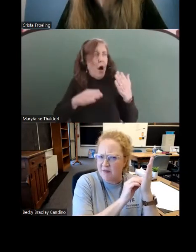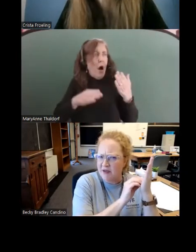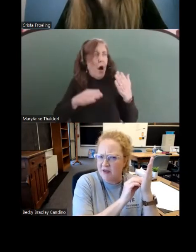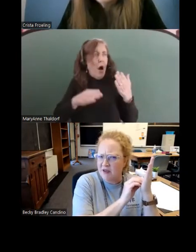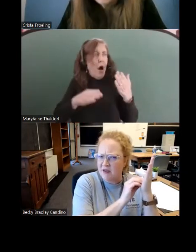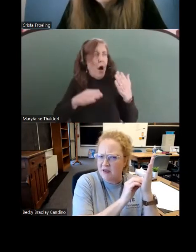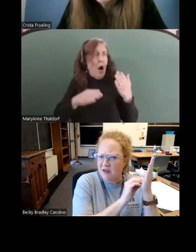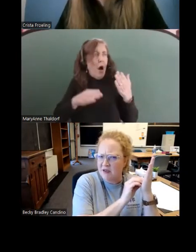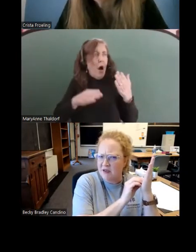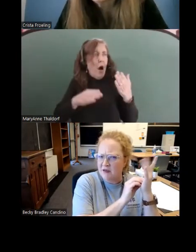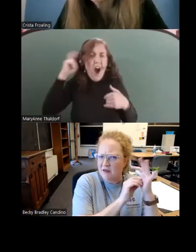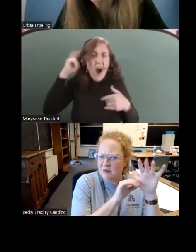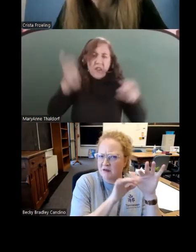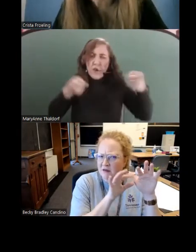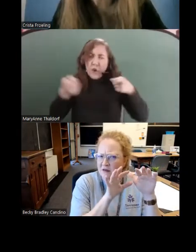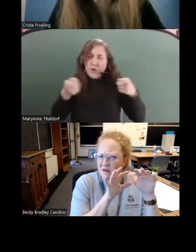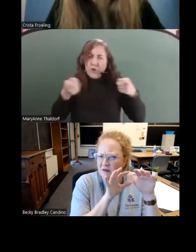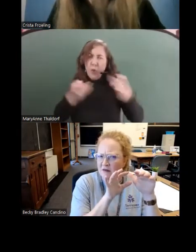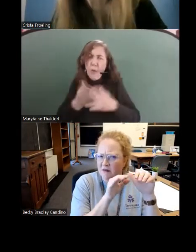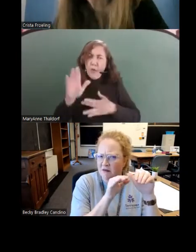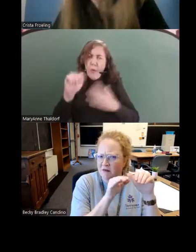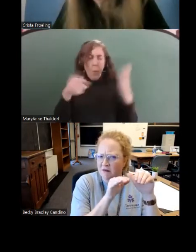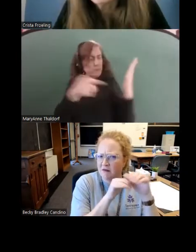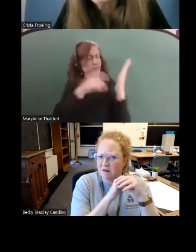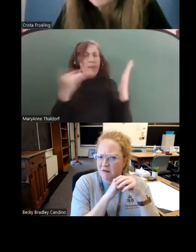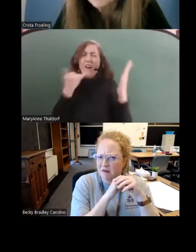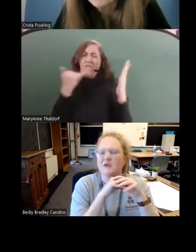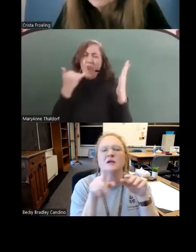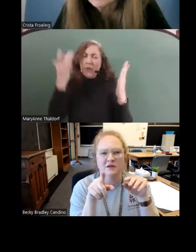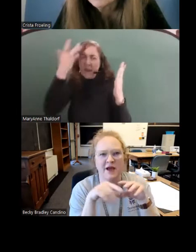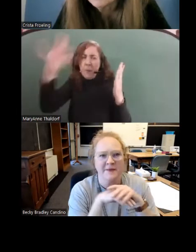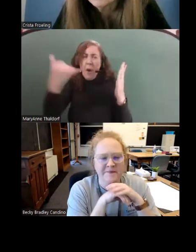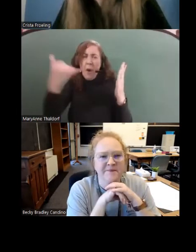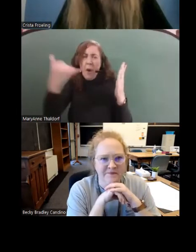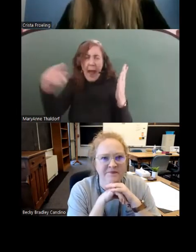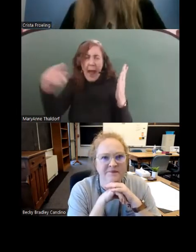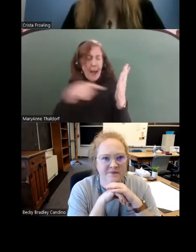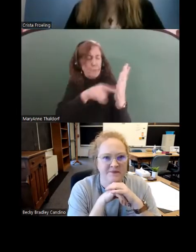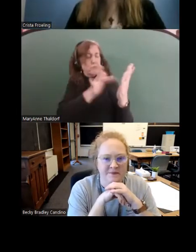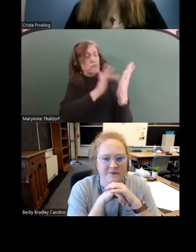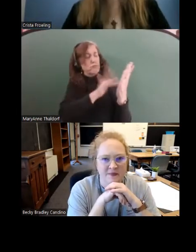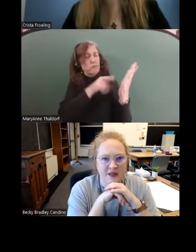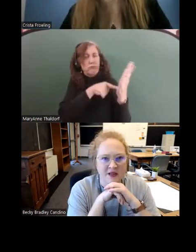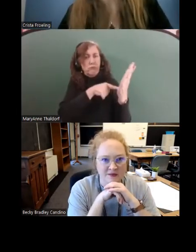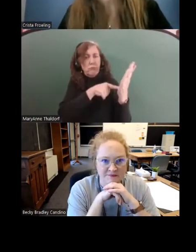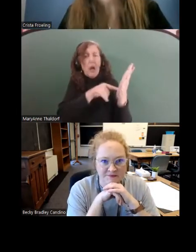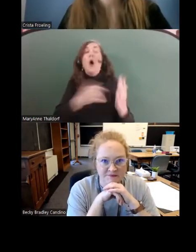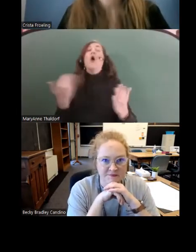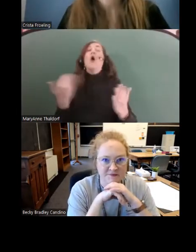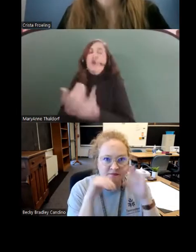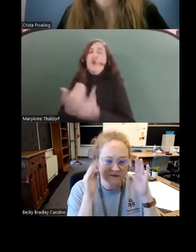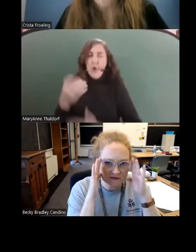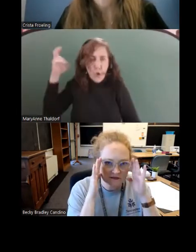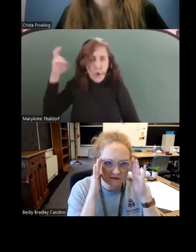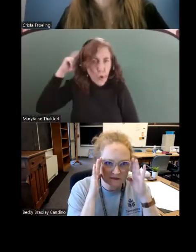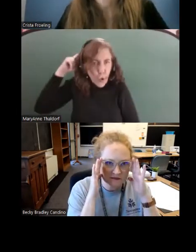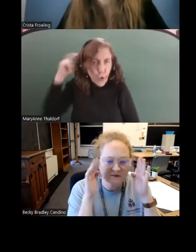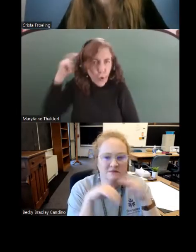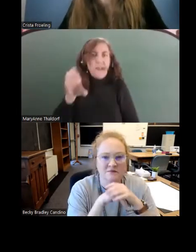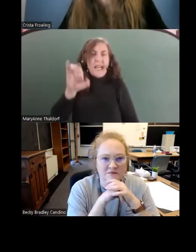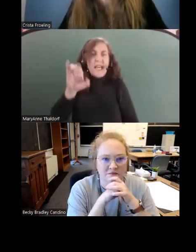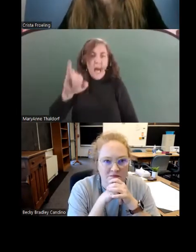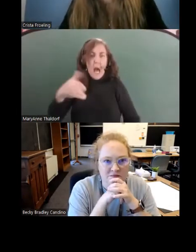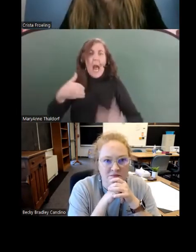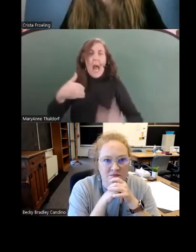app? Well, all the new ones have apps, Okay, but you don't like